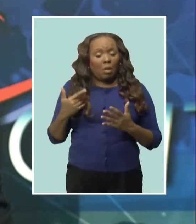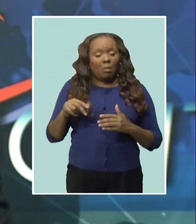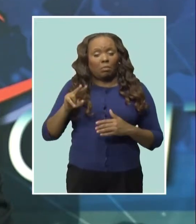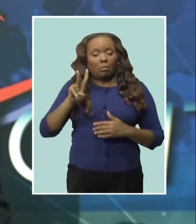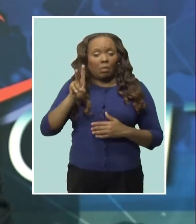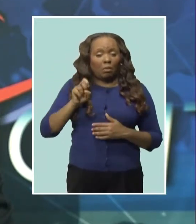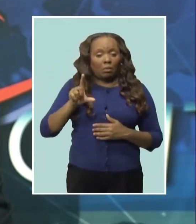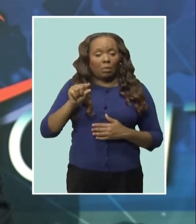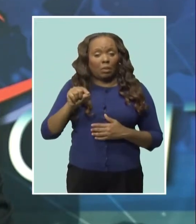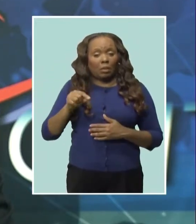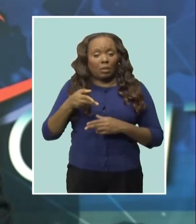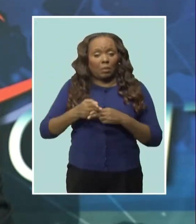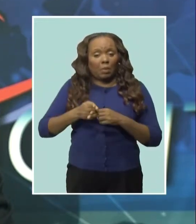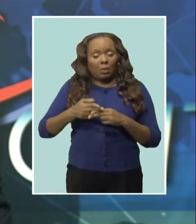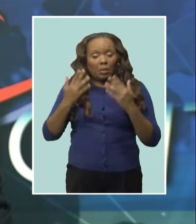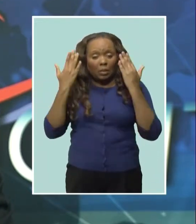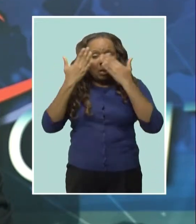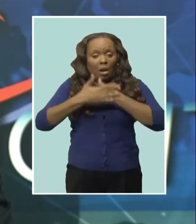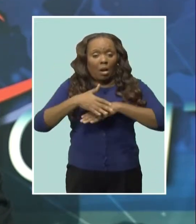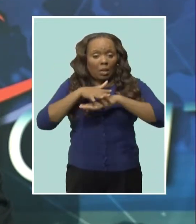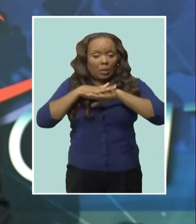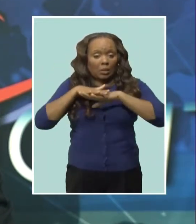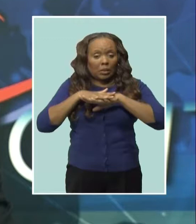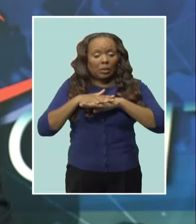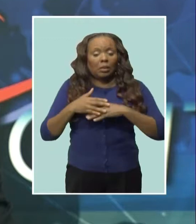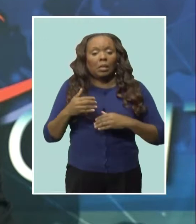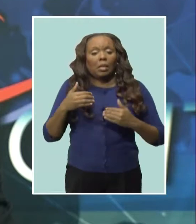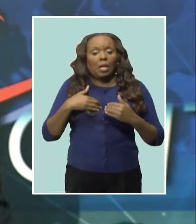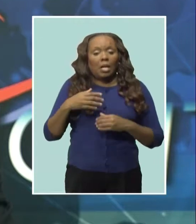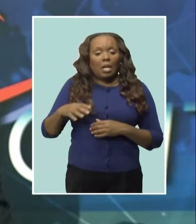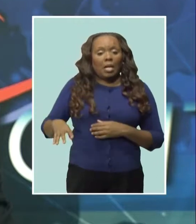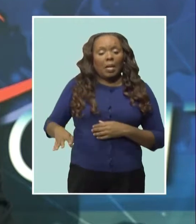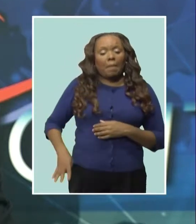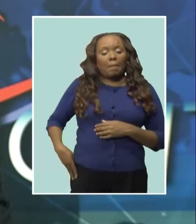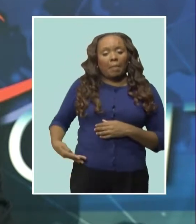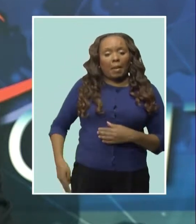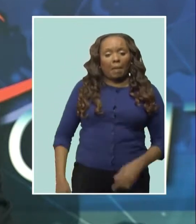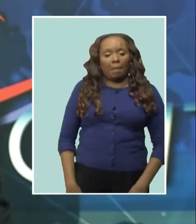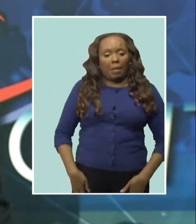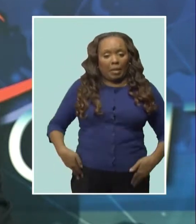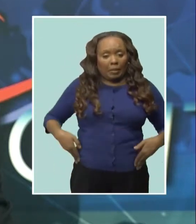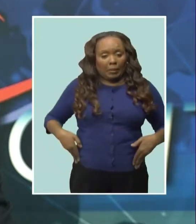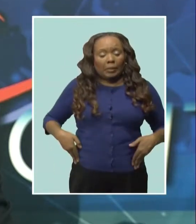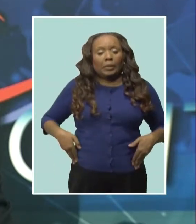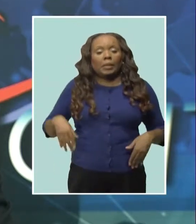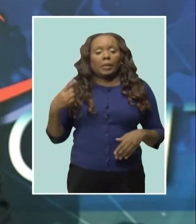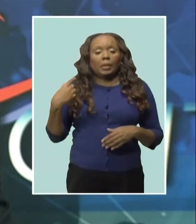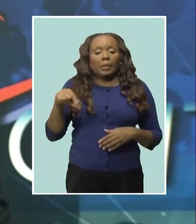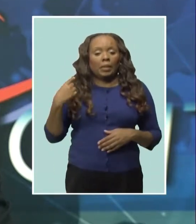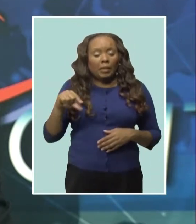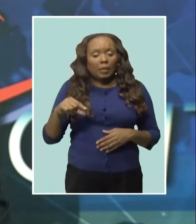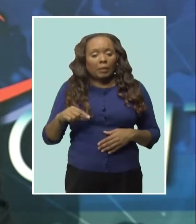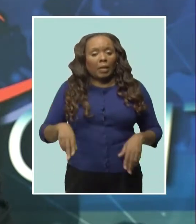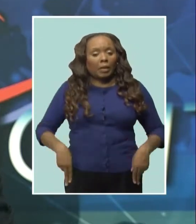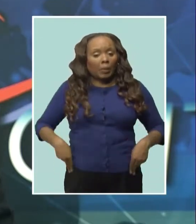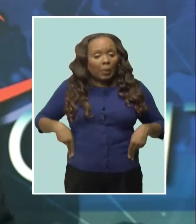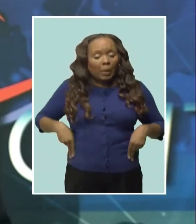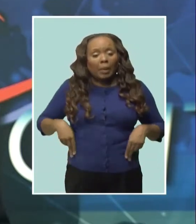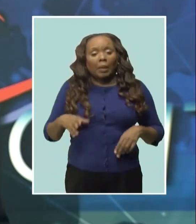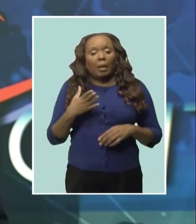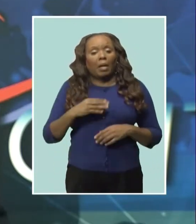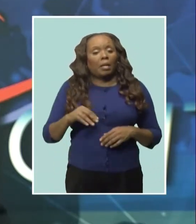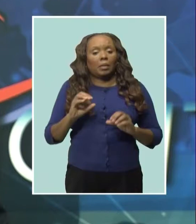pounds, and of dark complexion. He was dressed in a plaid beach pants, lime green underwear, shirtless,